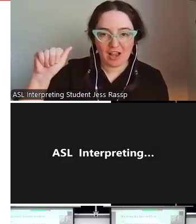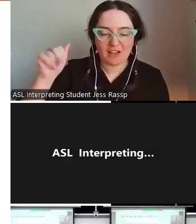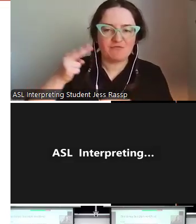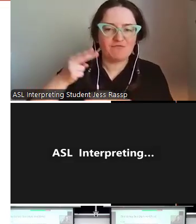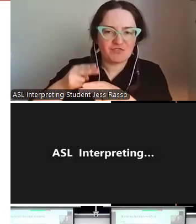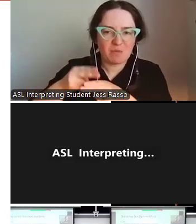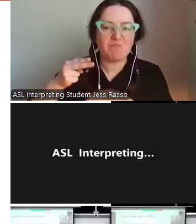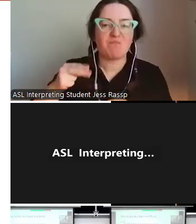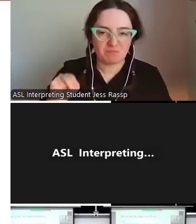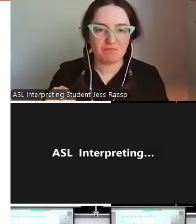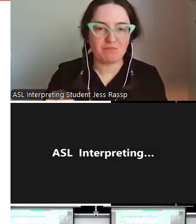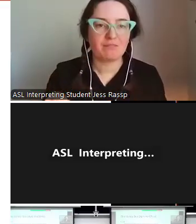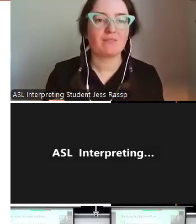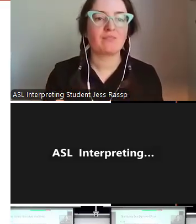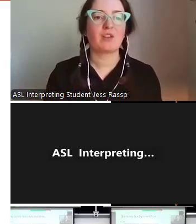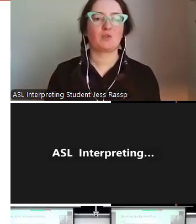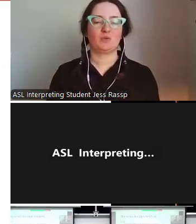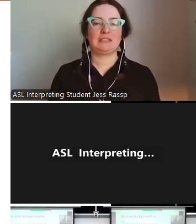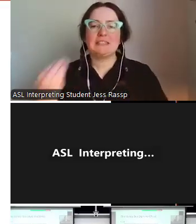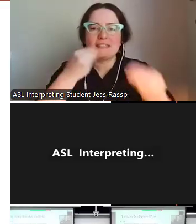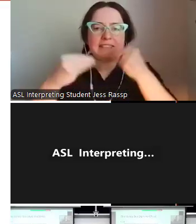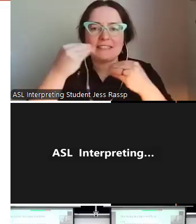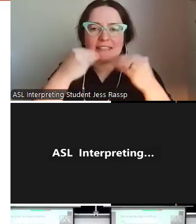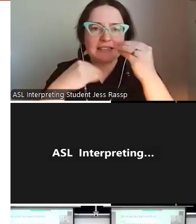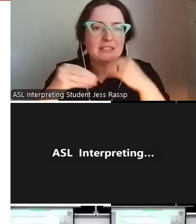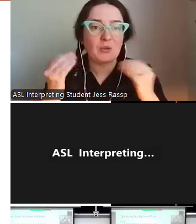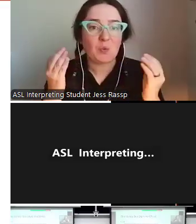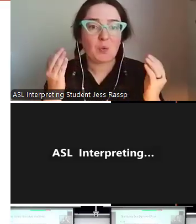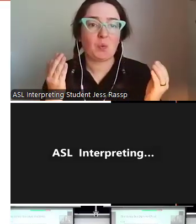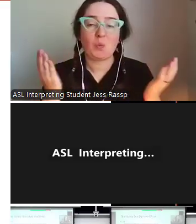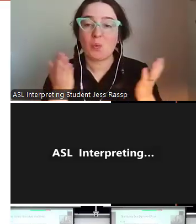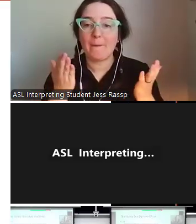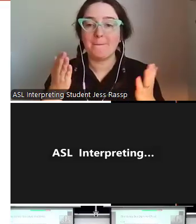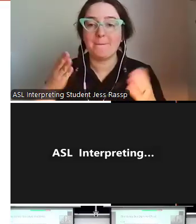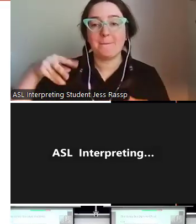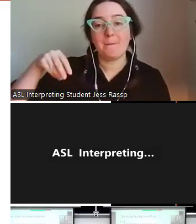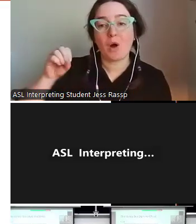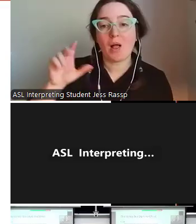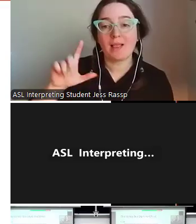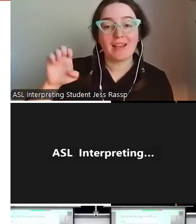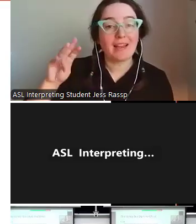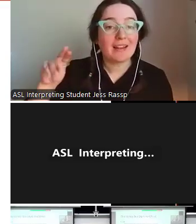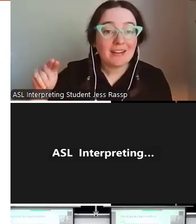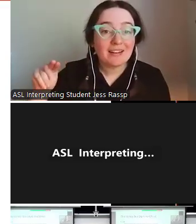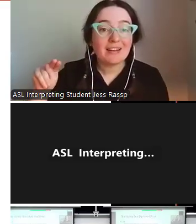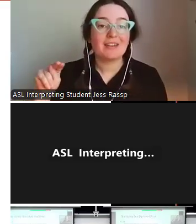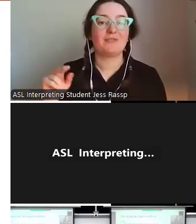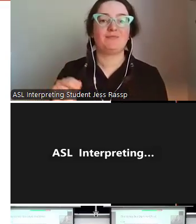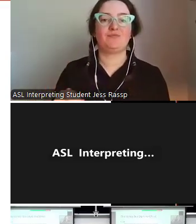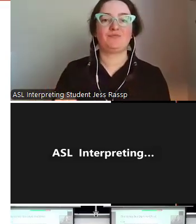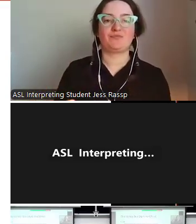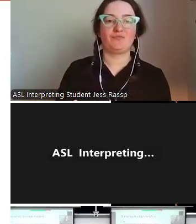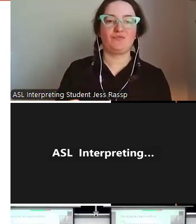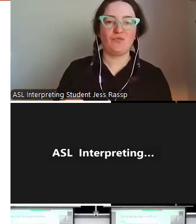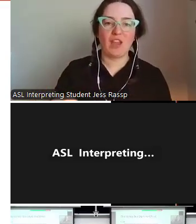royal jelly for the future queens. They are naturalized, but they're not native. The honeybee, the Western